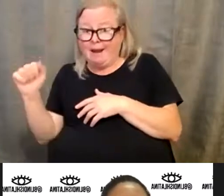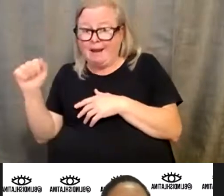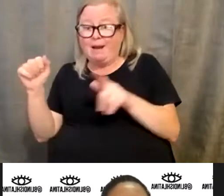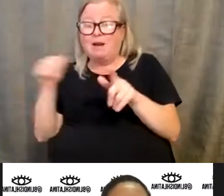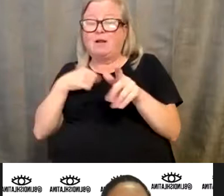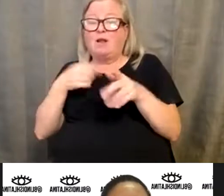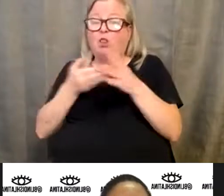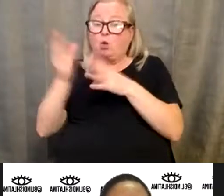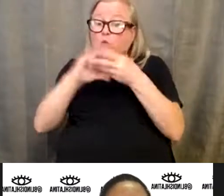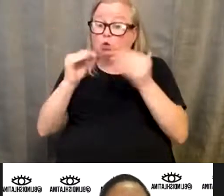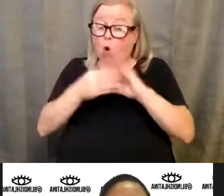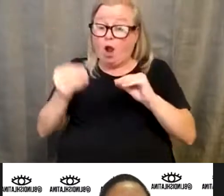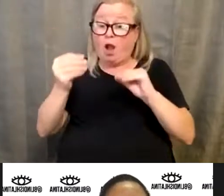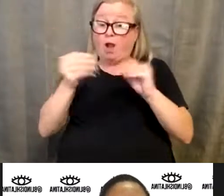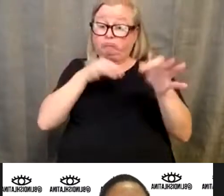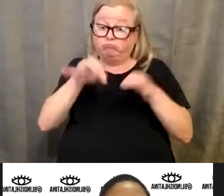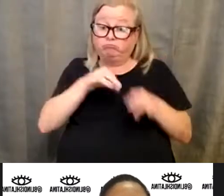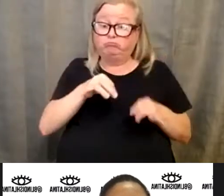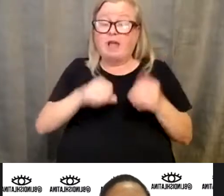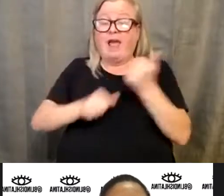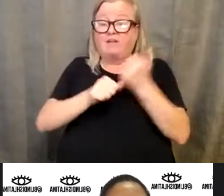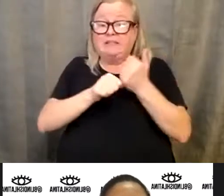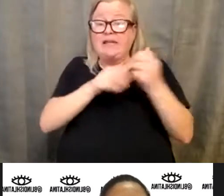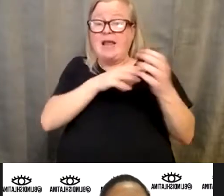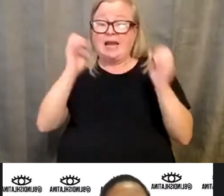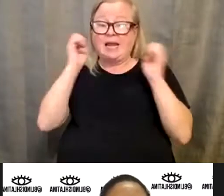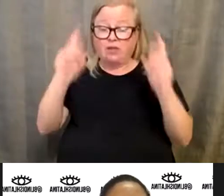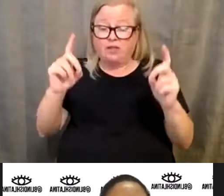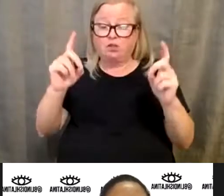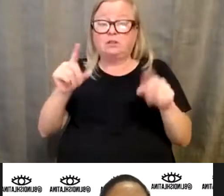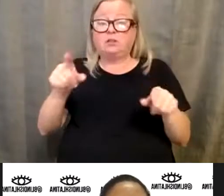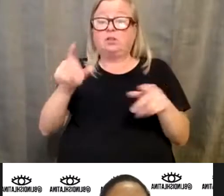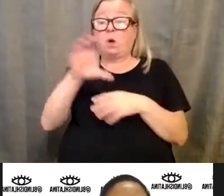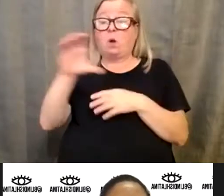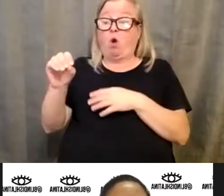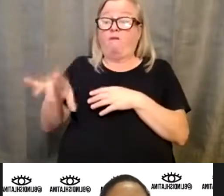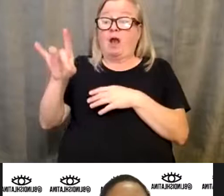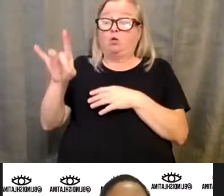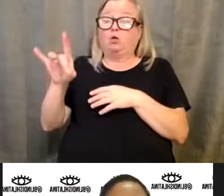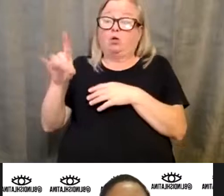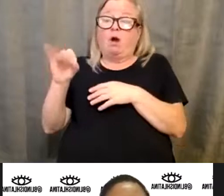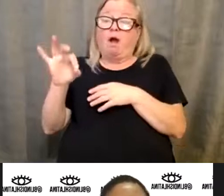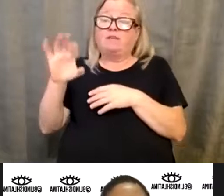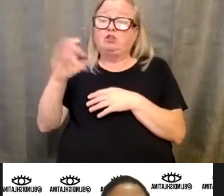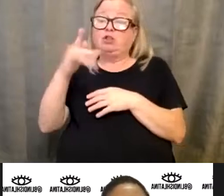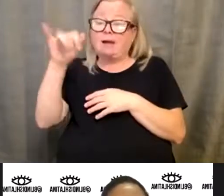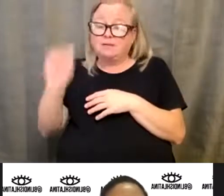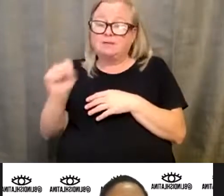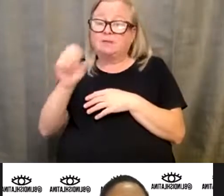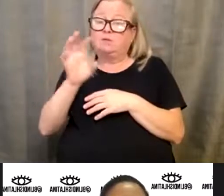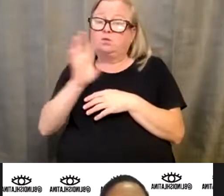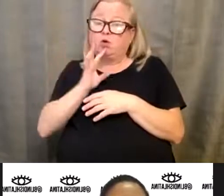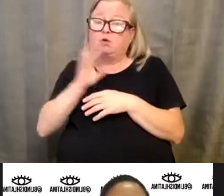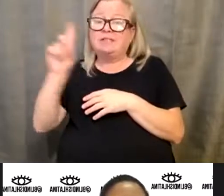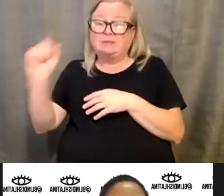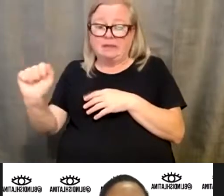storytelling, advocacy, and education. She is also the co-founder of Chicas Talk Disability. Katarina is a public